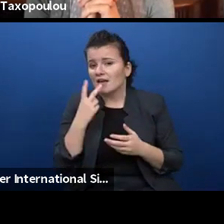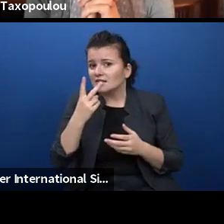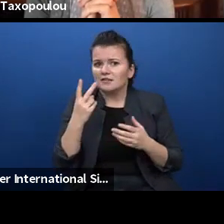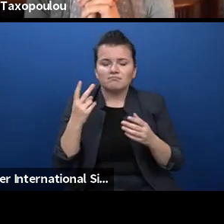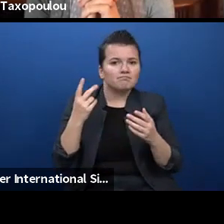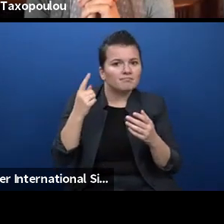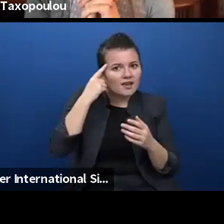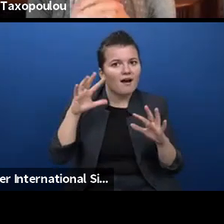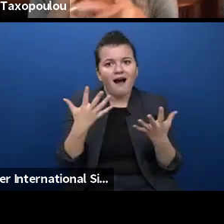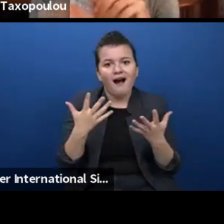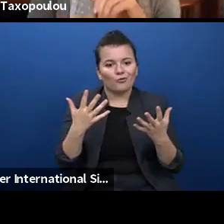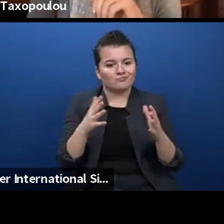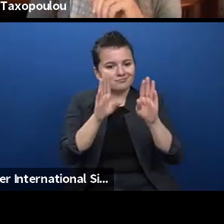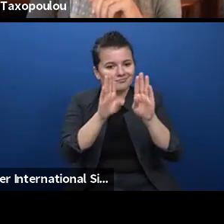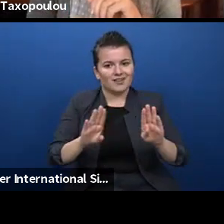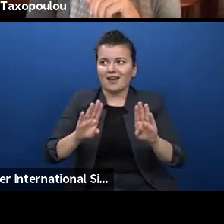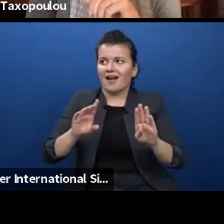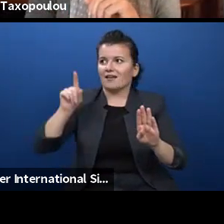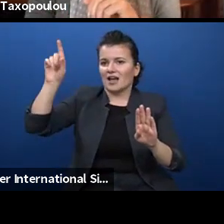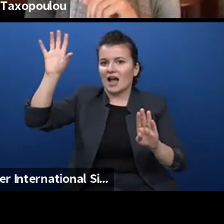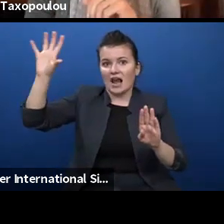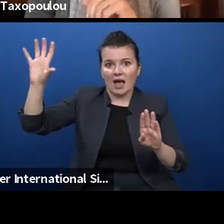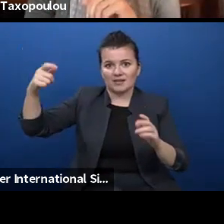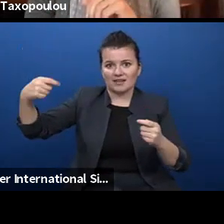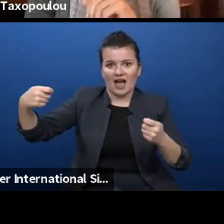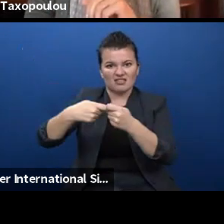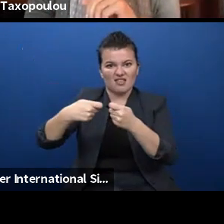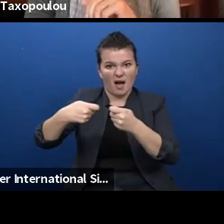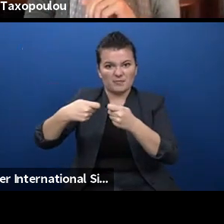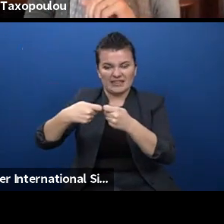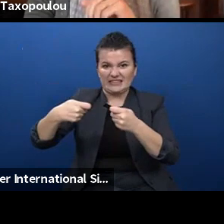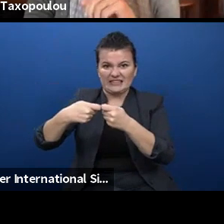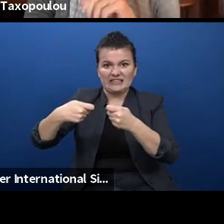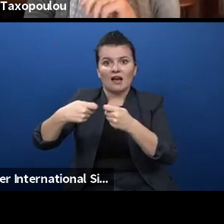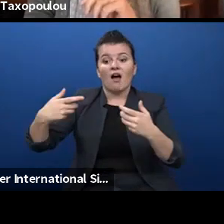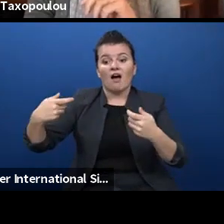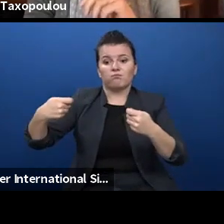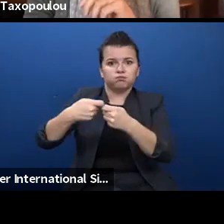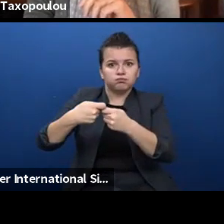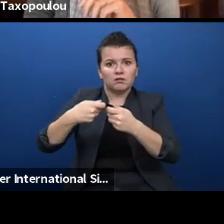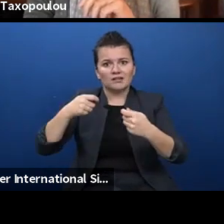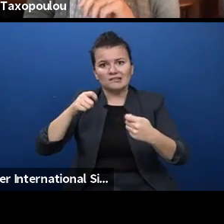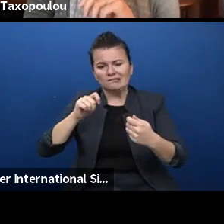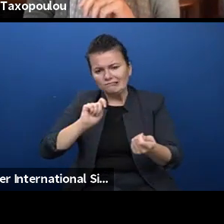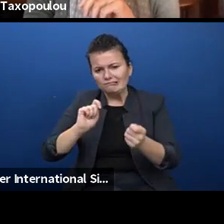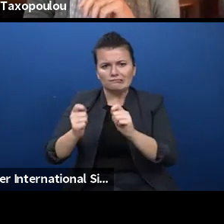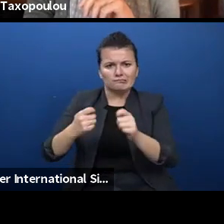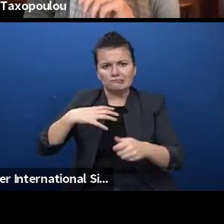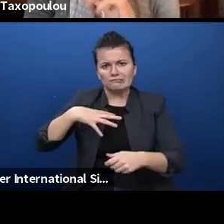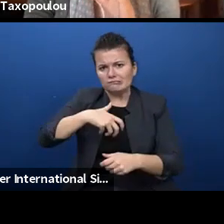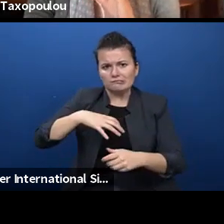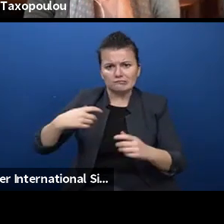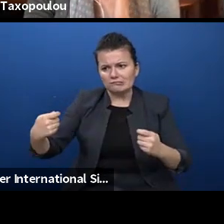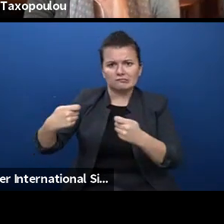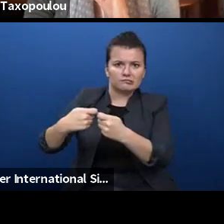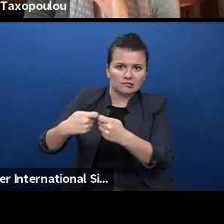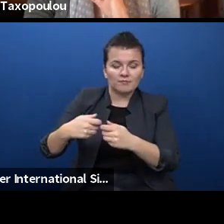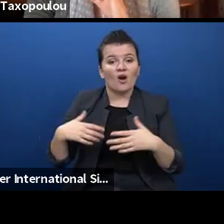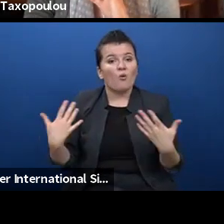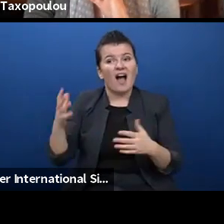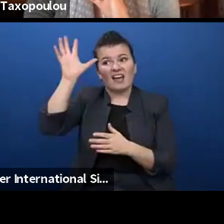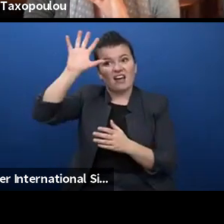of climate change. And I want to stress that adaptation is just as important as carbon reduction, because climate change is happening around